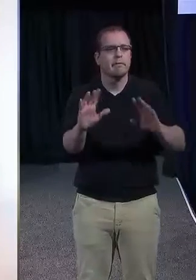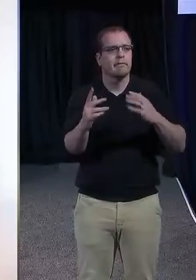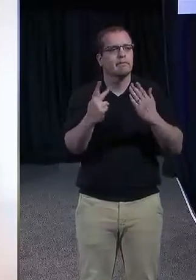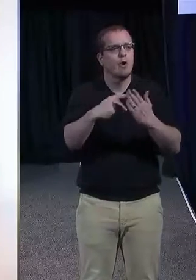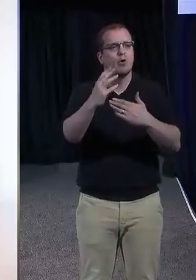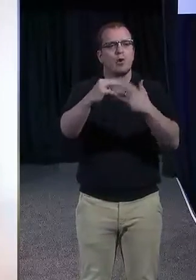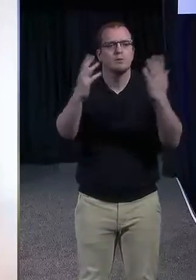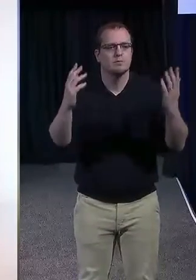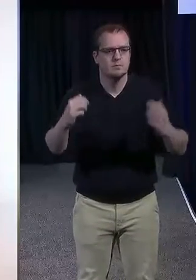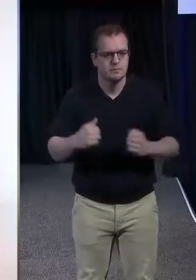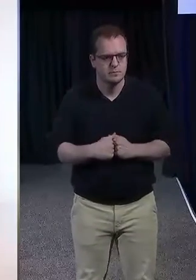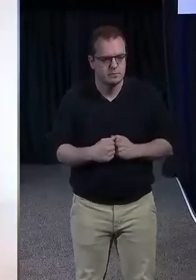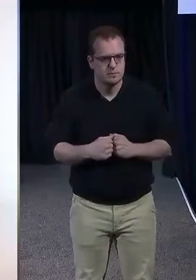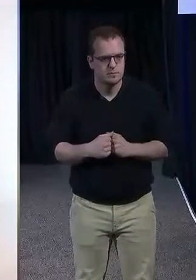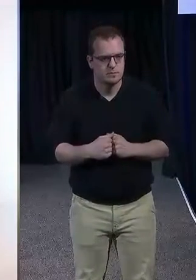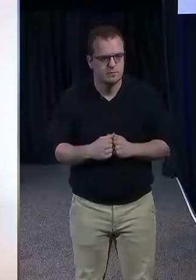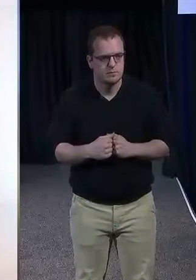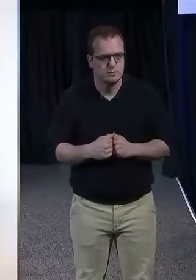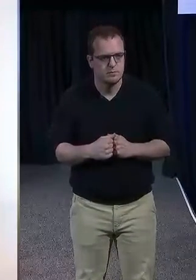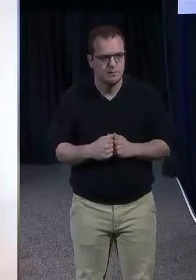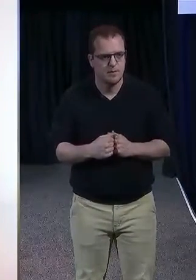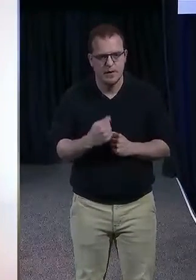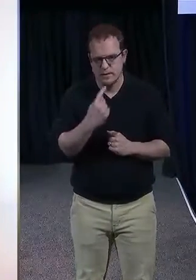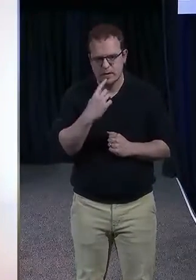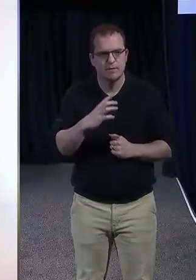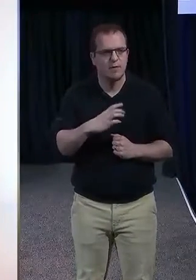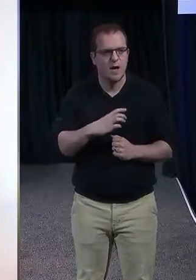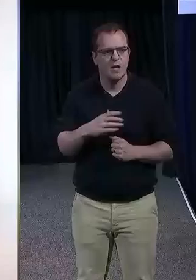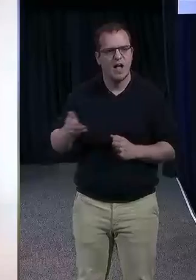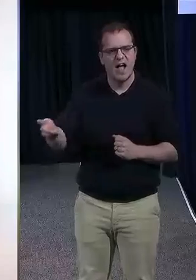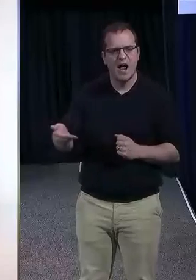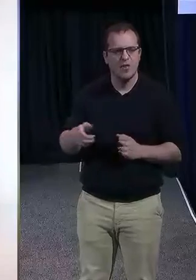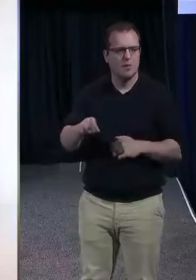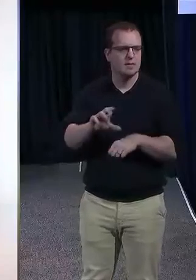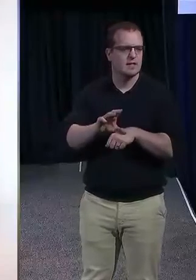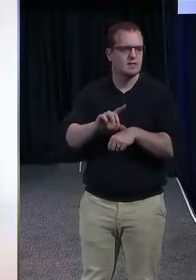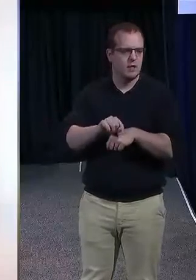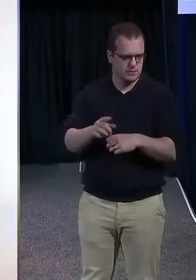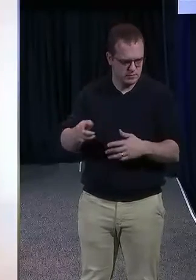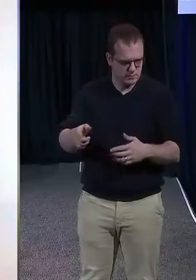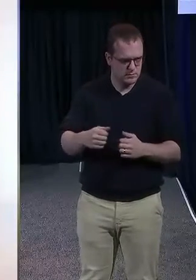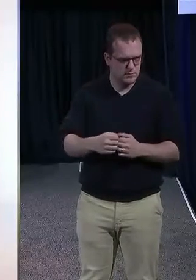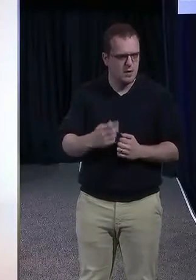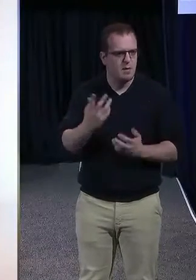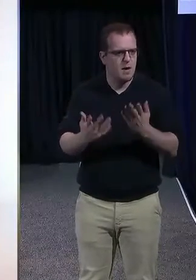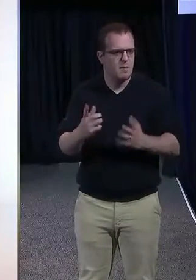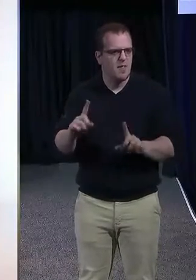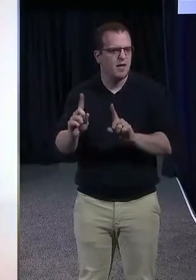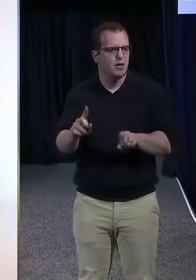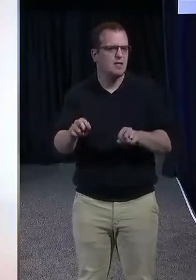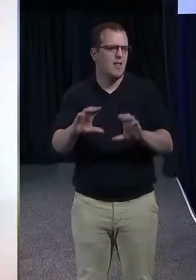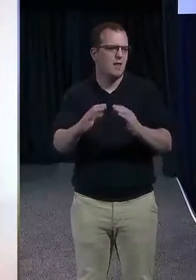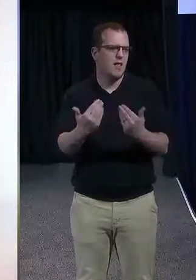programs? I would say hire them as consultants, and maybe they can attend the classroom.